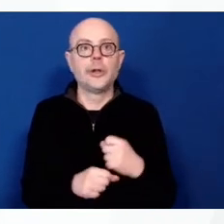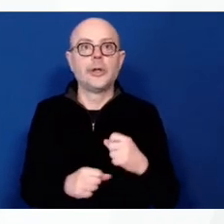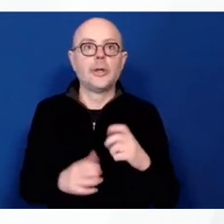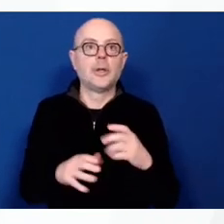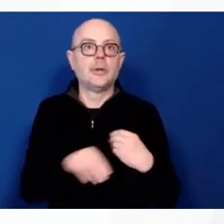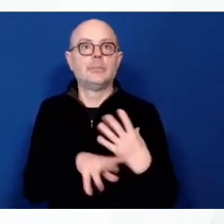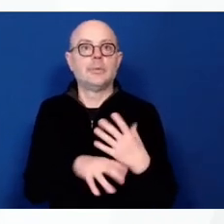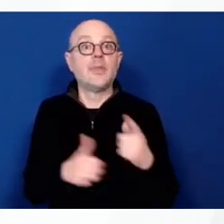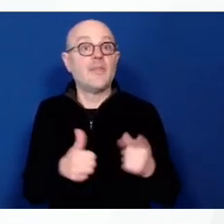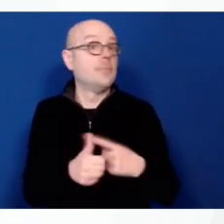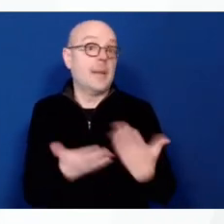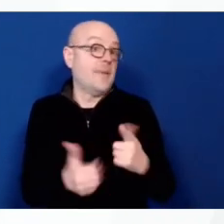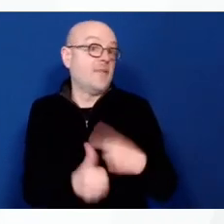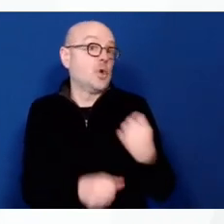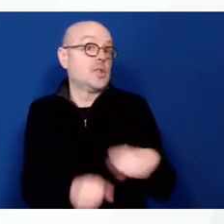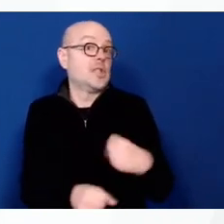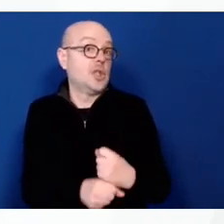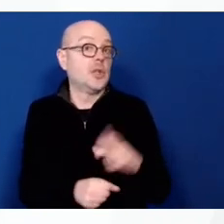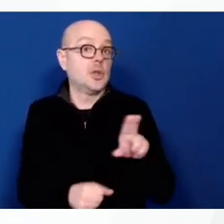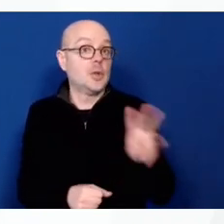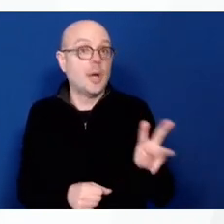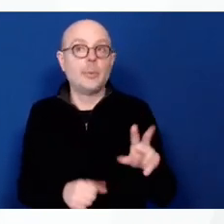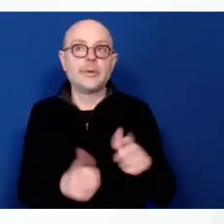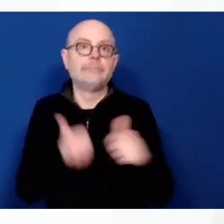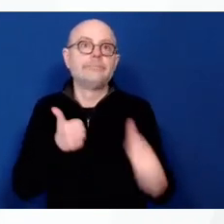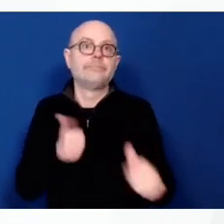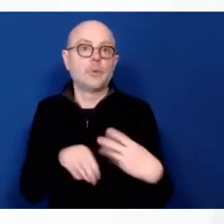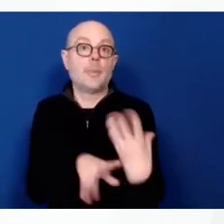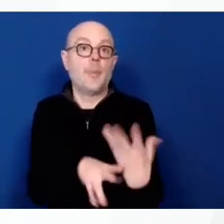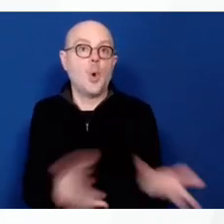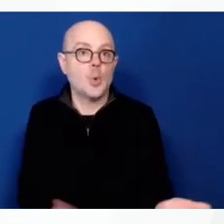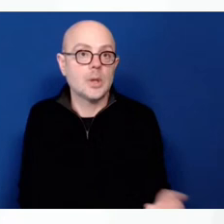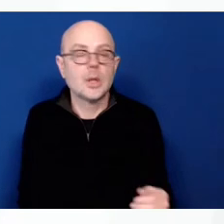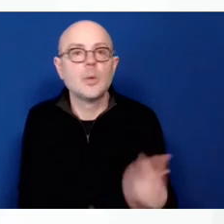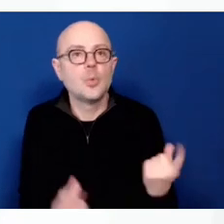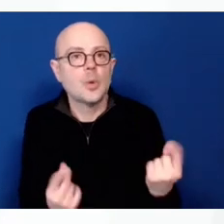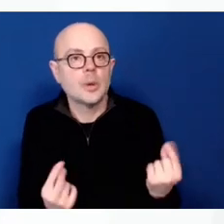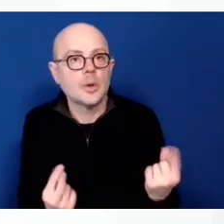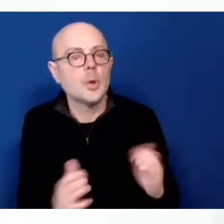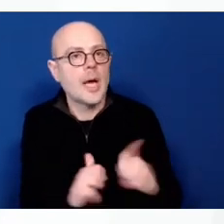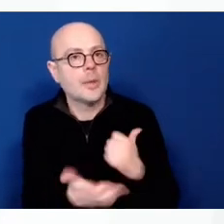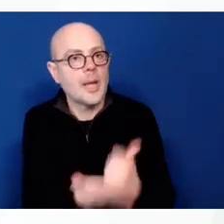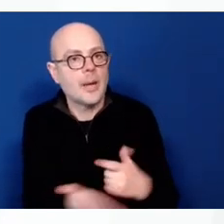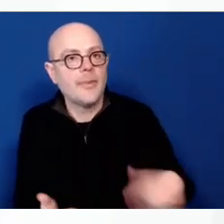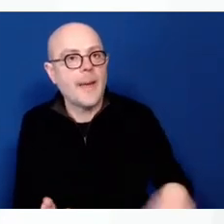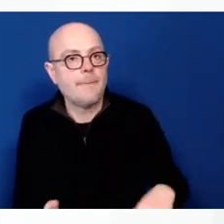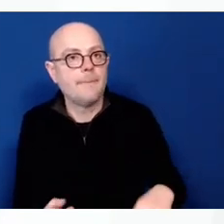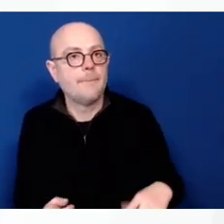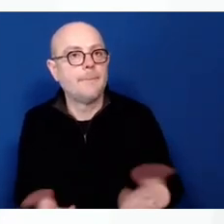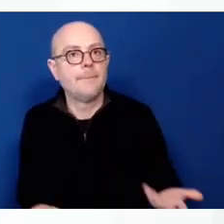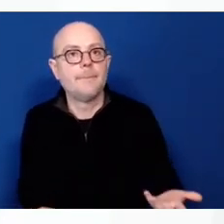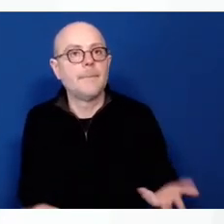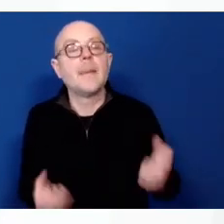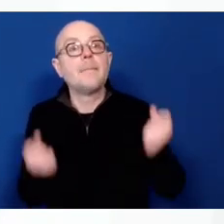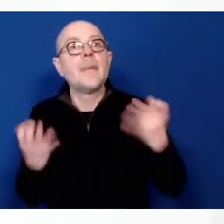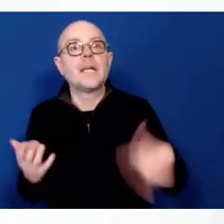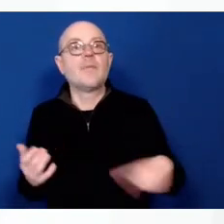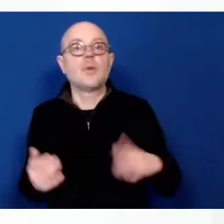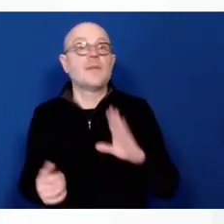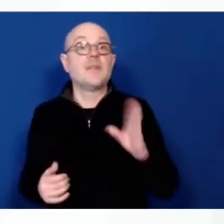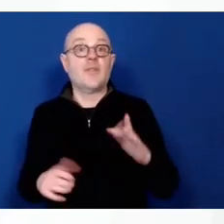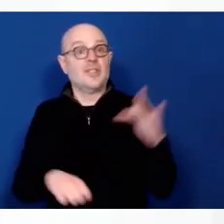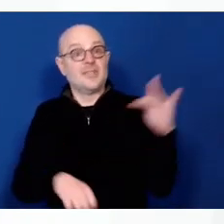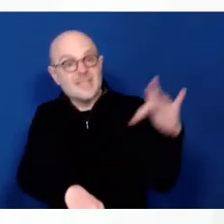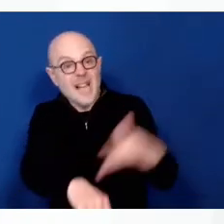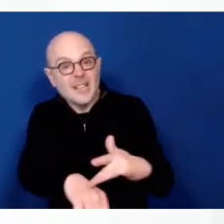University of Washington, learning remotely. These are students, many of which may have never been to the University of Washington